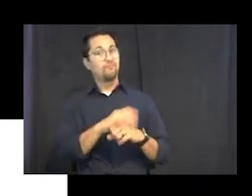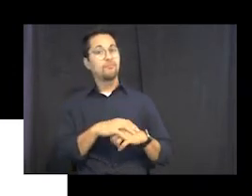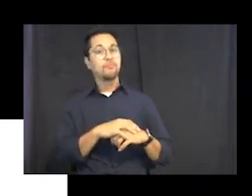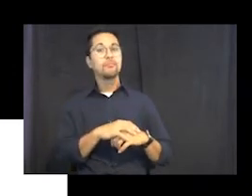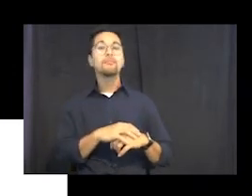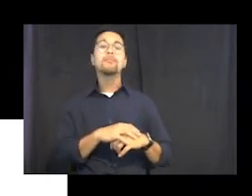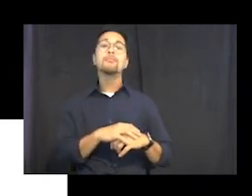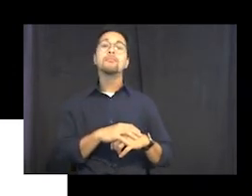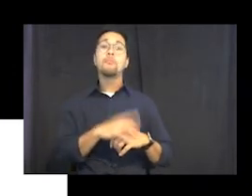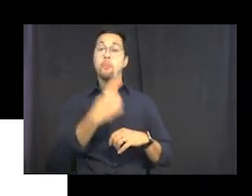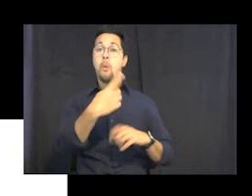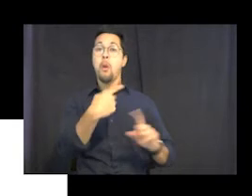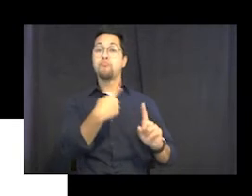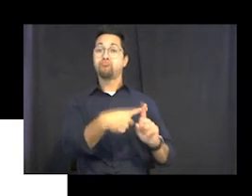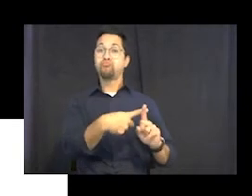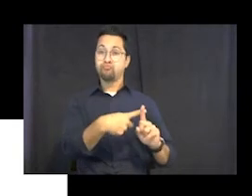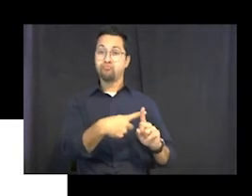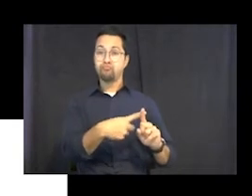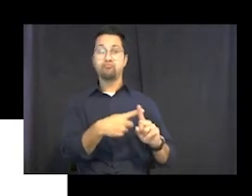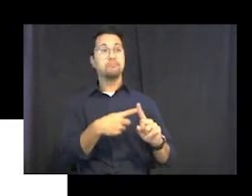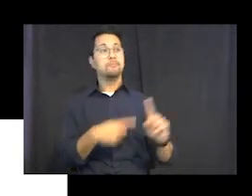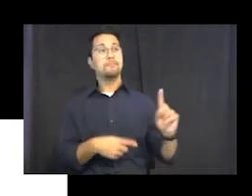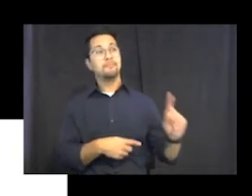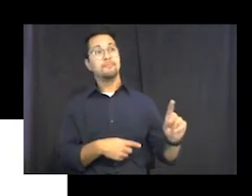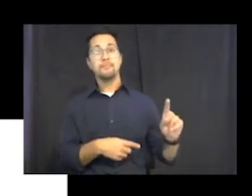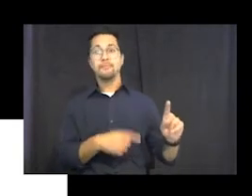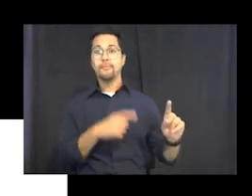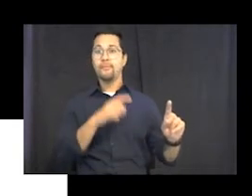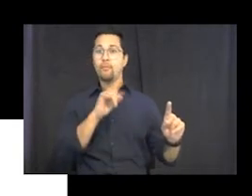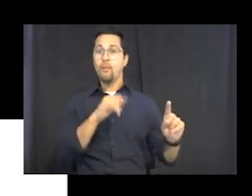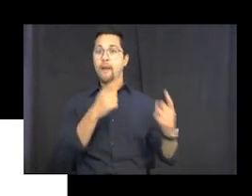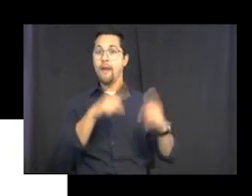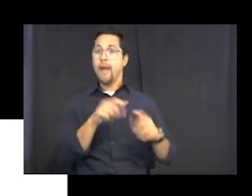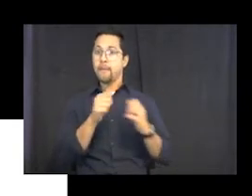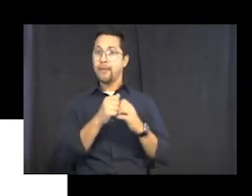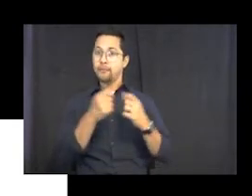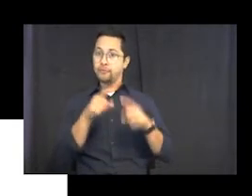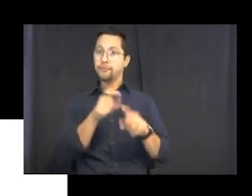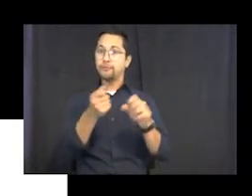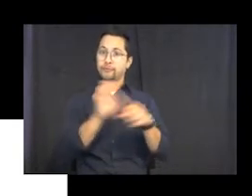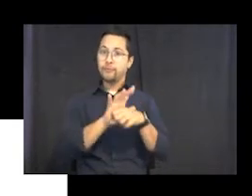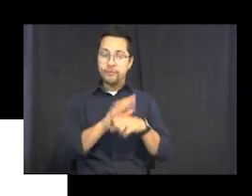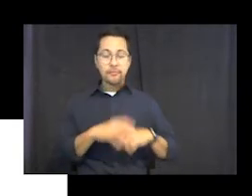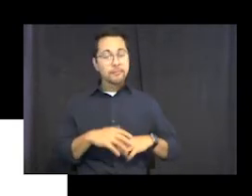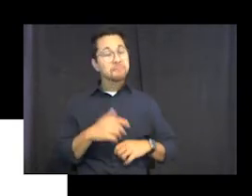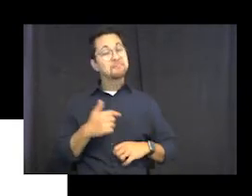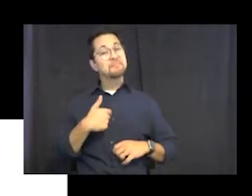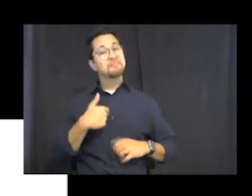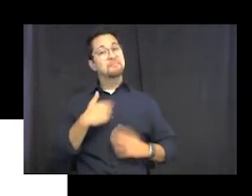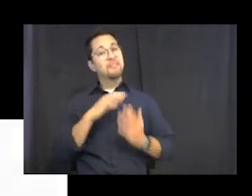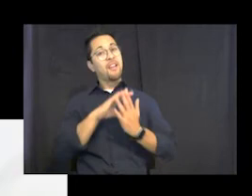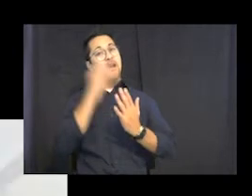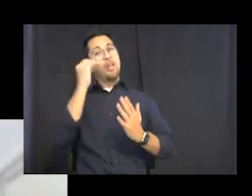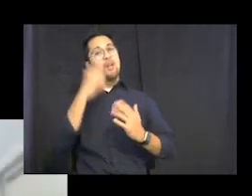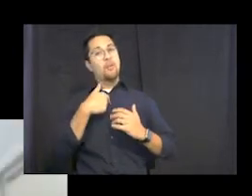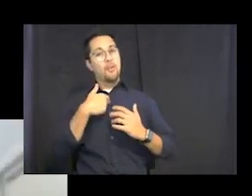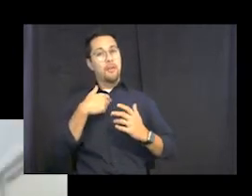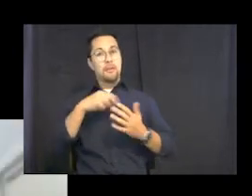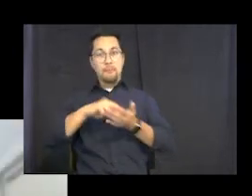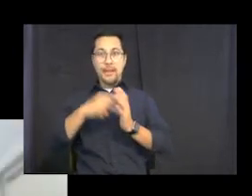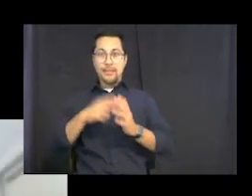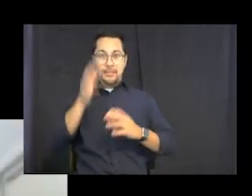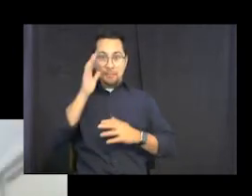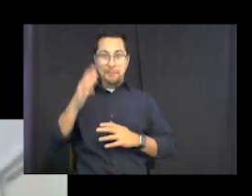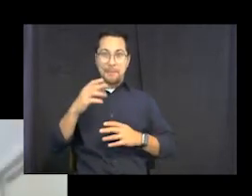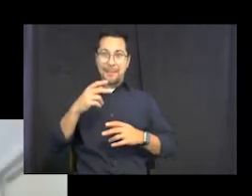the positive side of what that presented to me this year was I learned what it is to be a caregiver